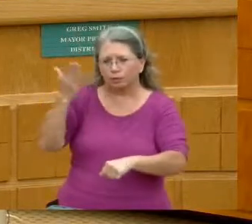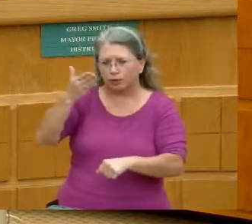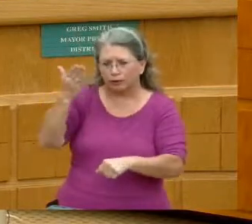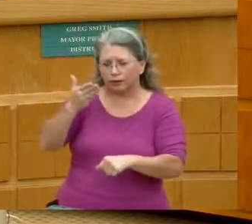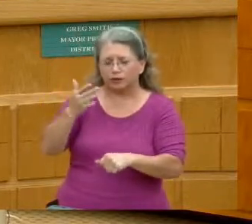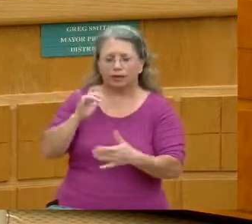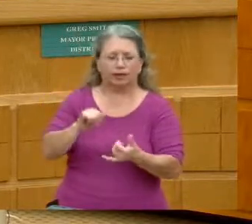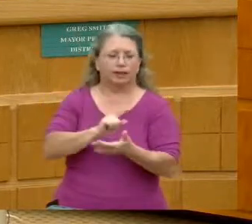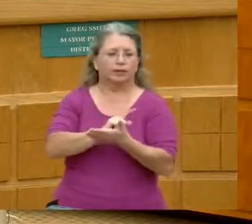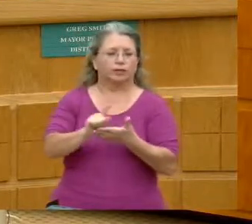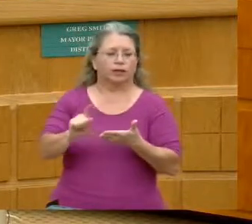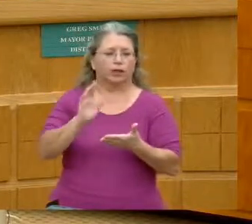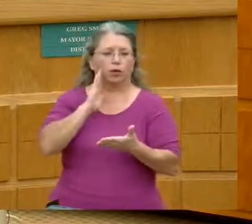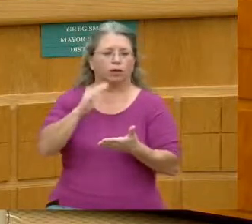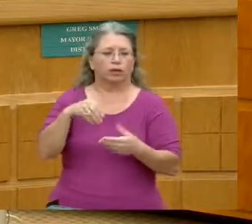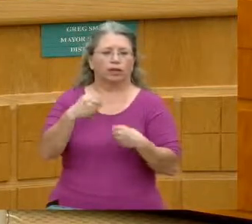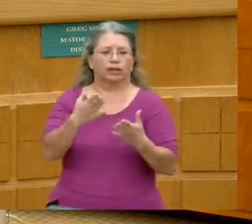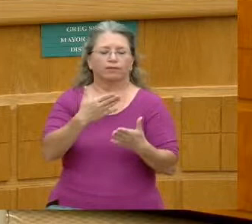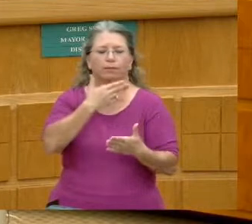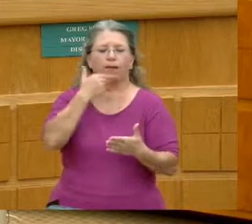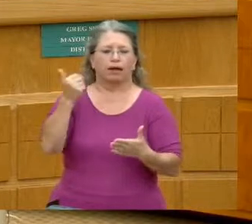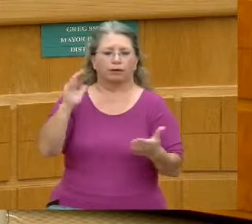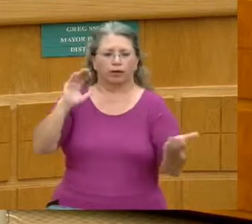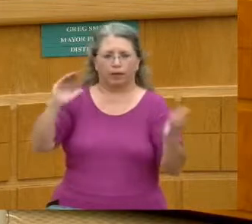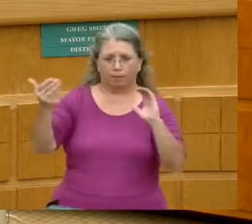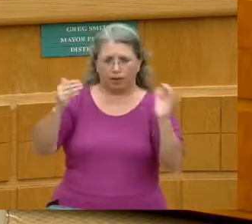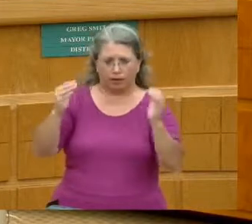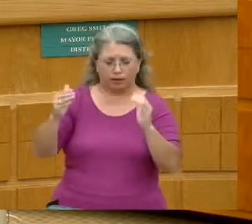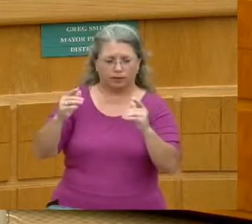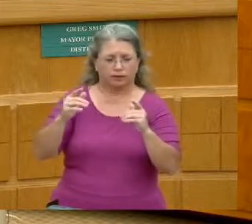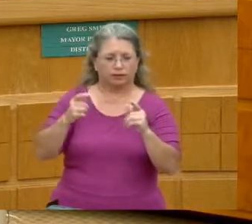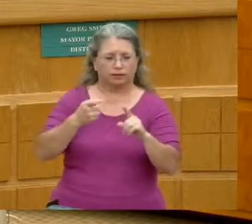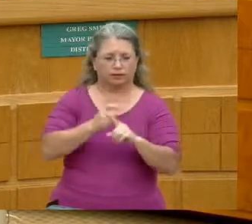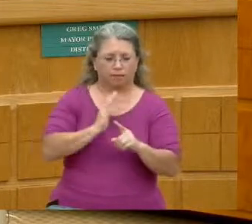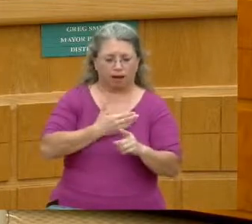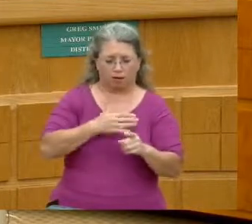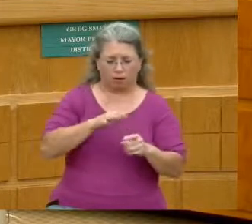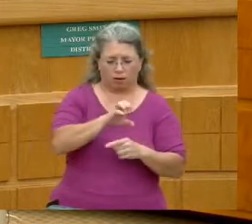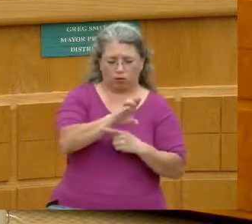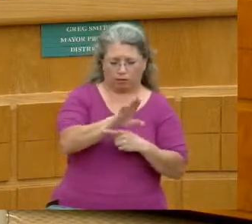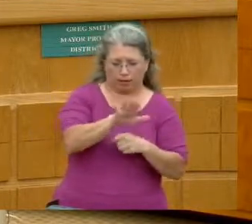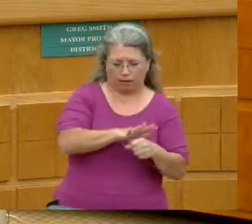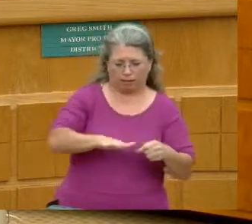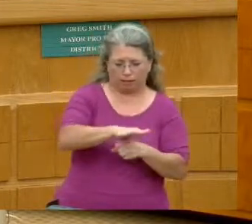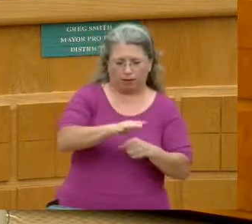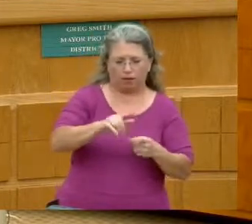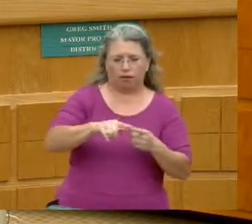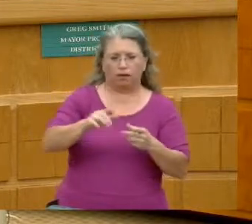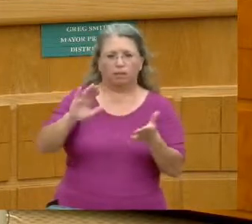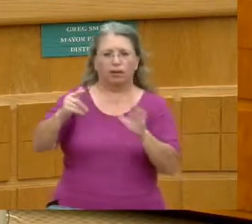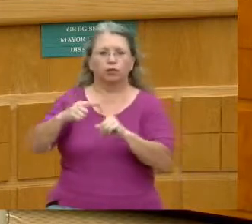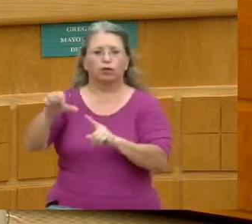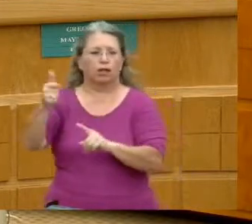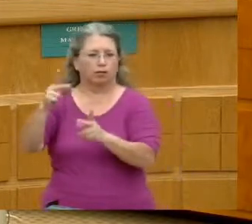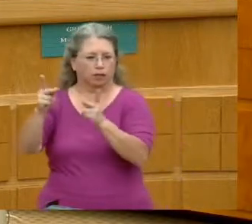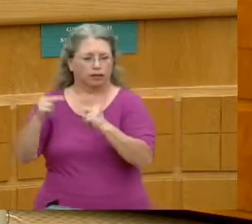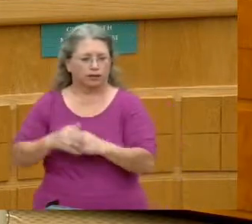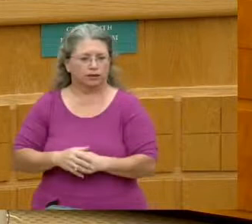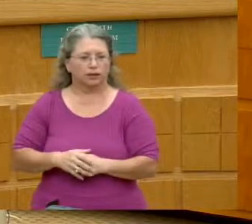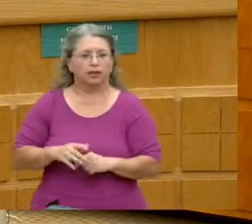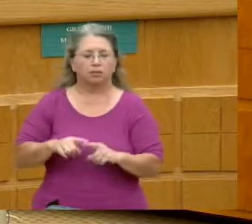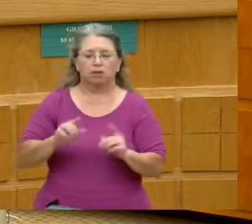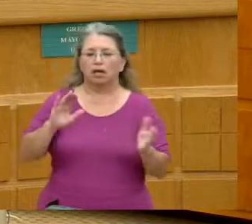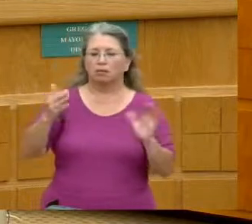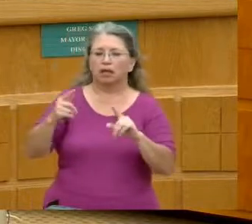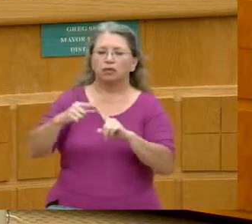richer comparison of Corpus Christi and the Coastal Bend to other places. But we'll start with this comparison to San Antonio, where we put it on a